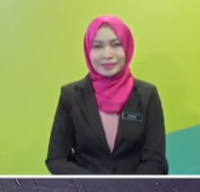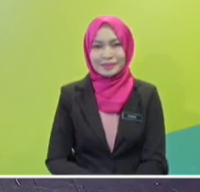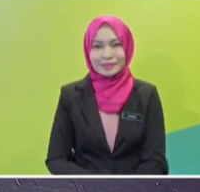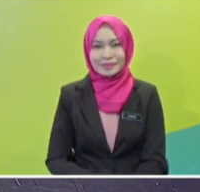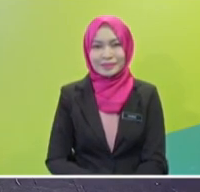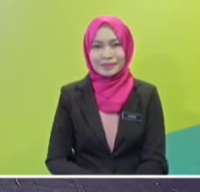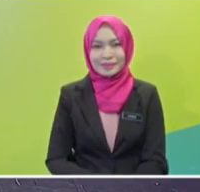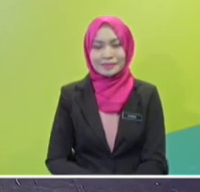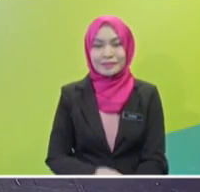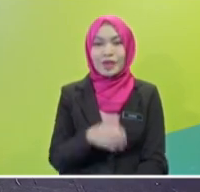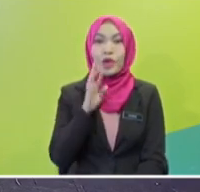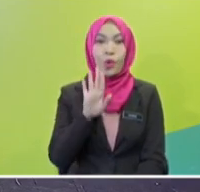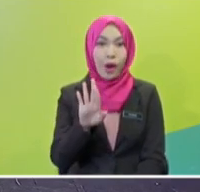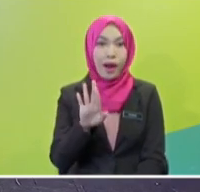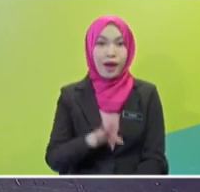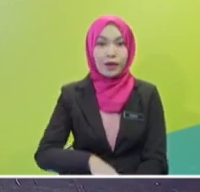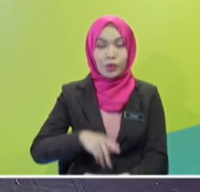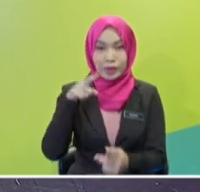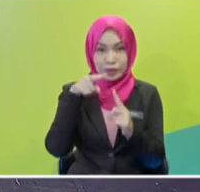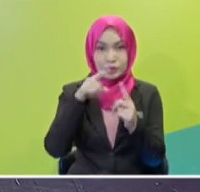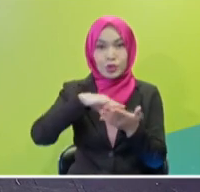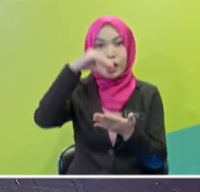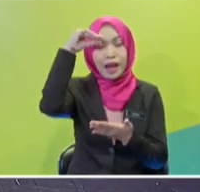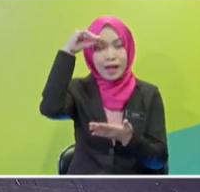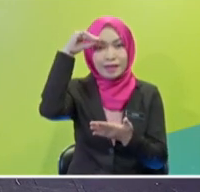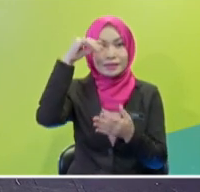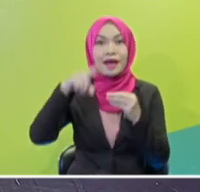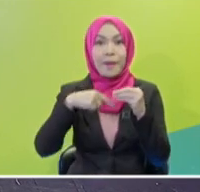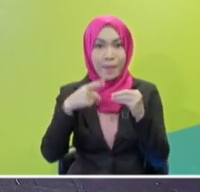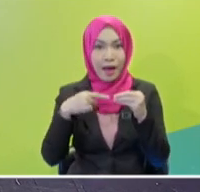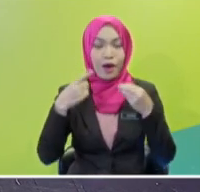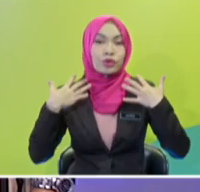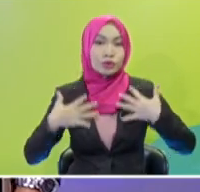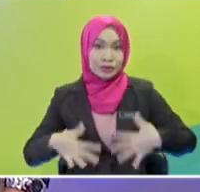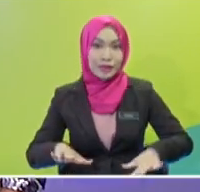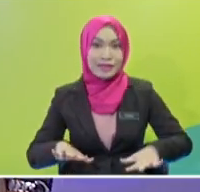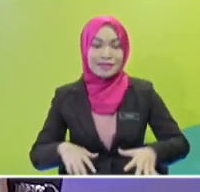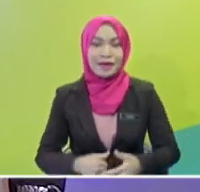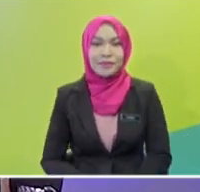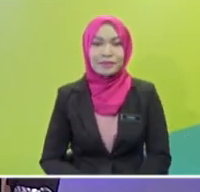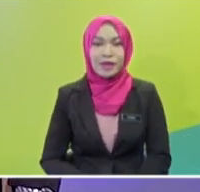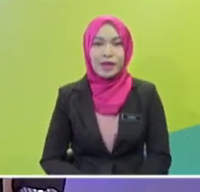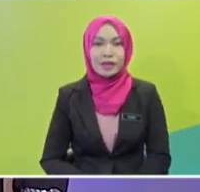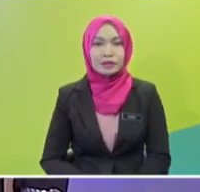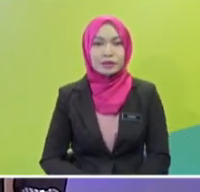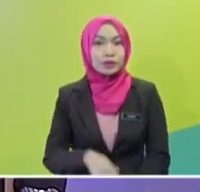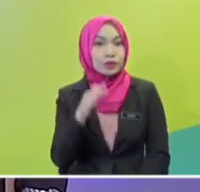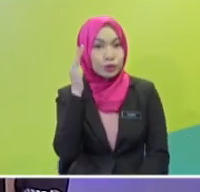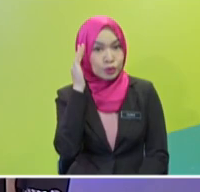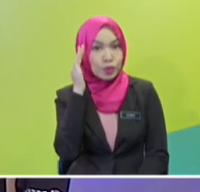Okay, we are going to learn about our clothes that we wear. All right. Okay. Okay. Okay, do you know why we wear clothes?